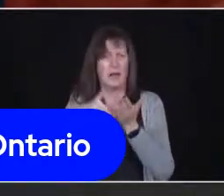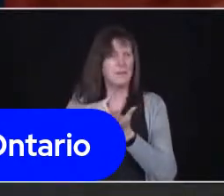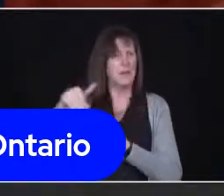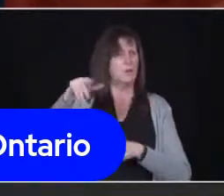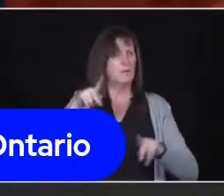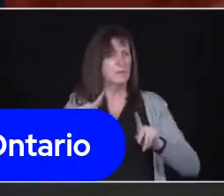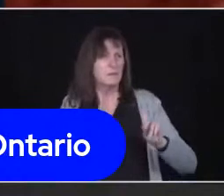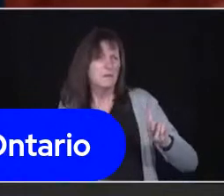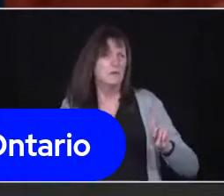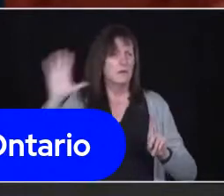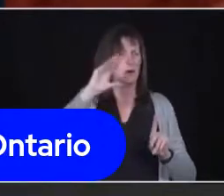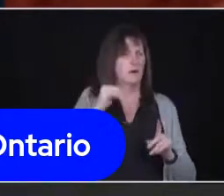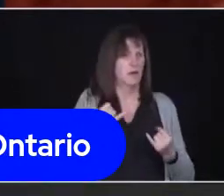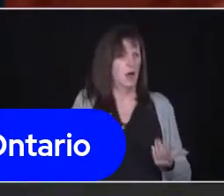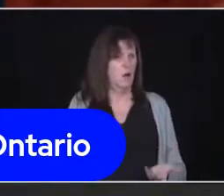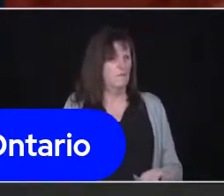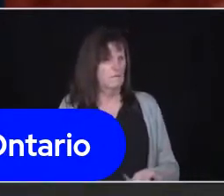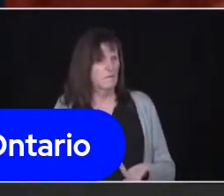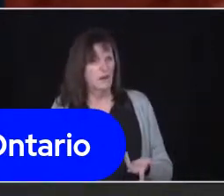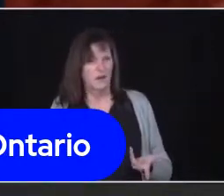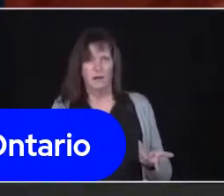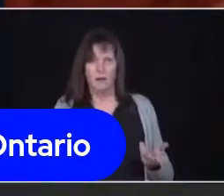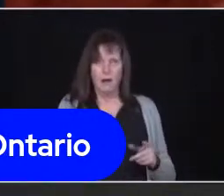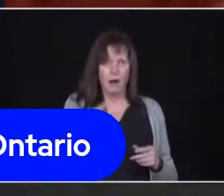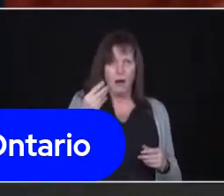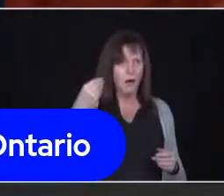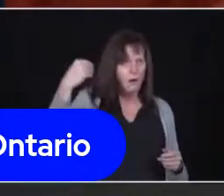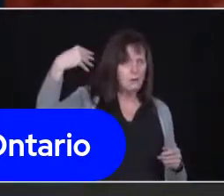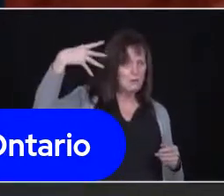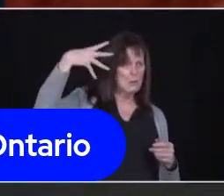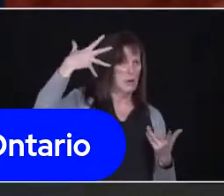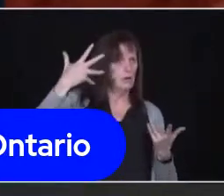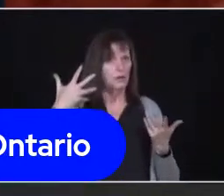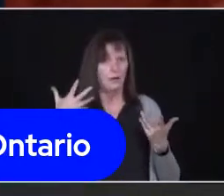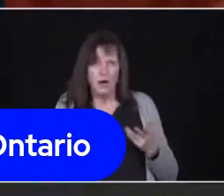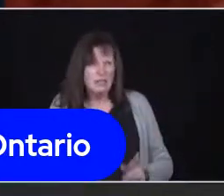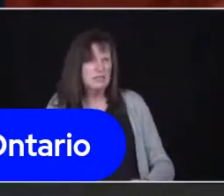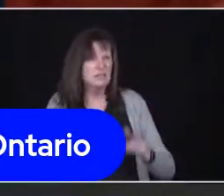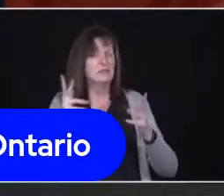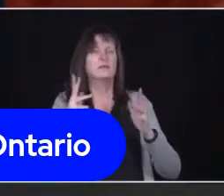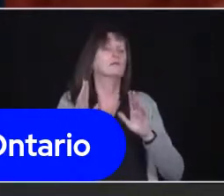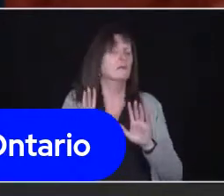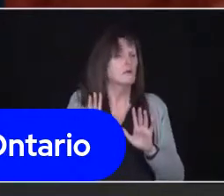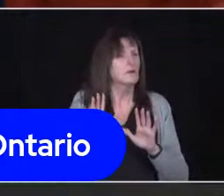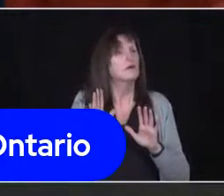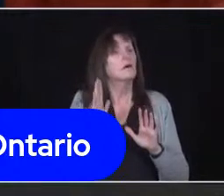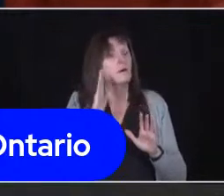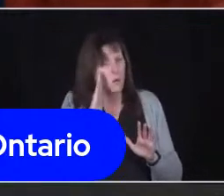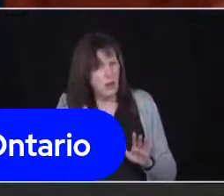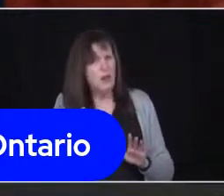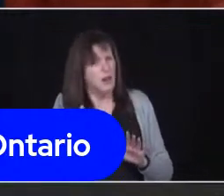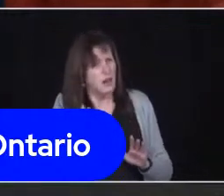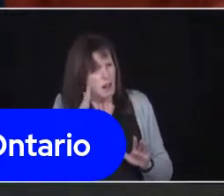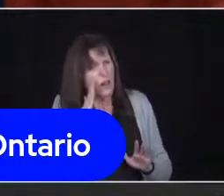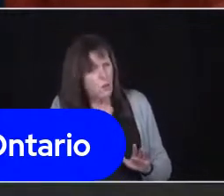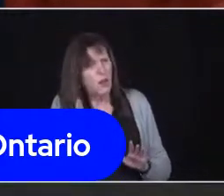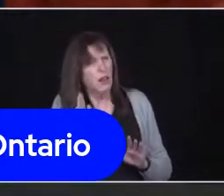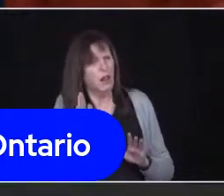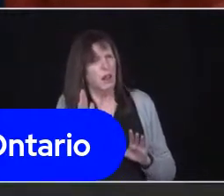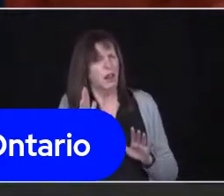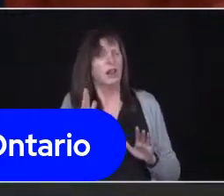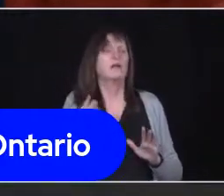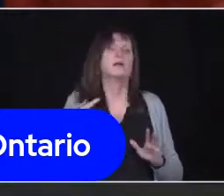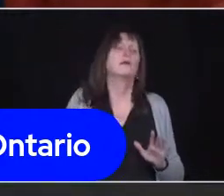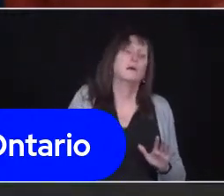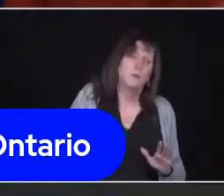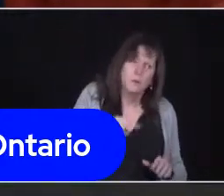ahead. They may not come as fast as we would like, but we will get there. And it will take a collective effort